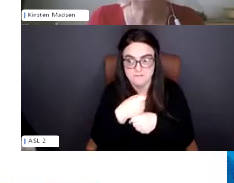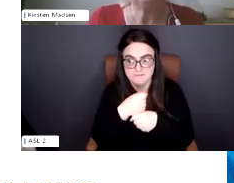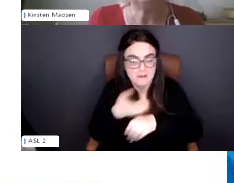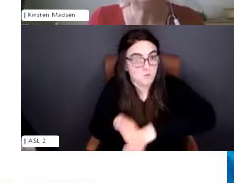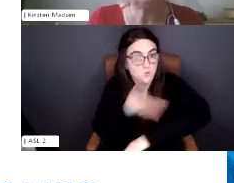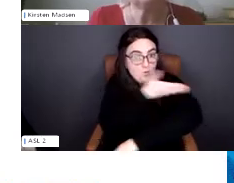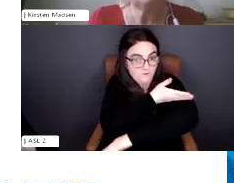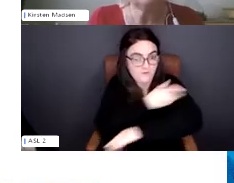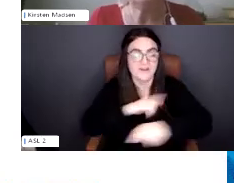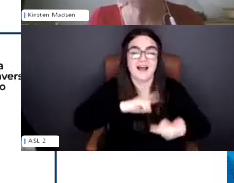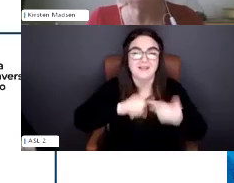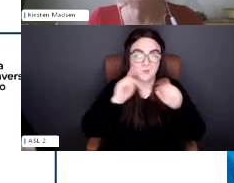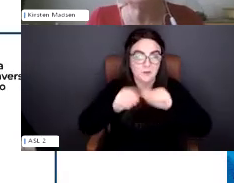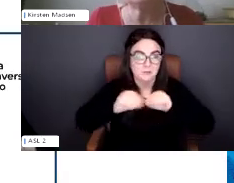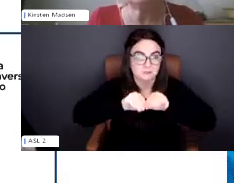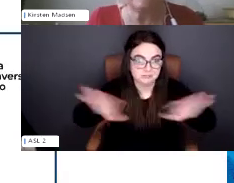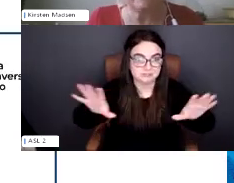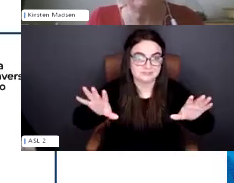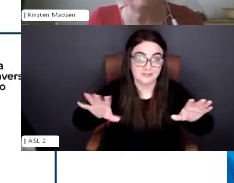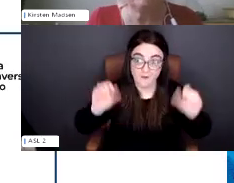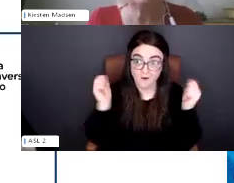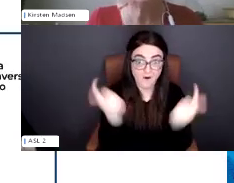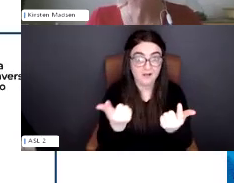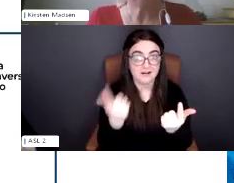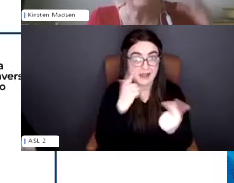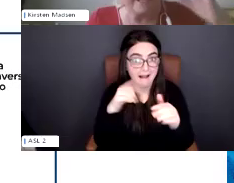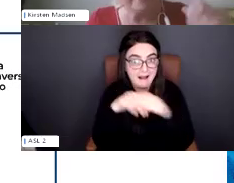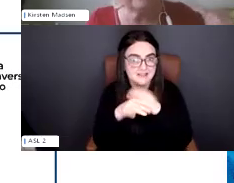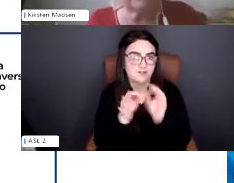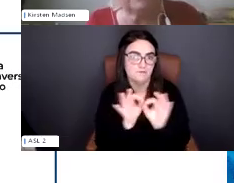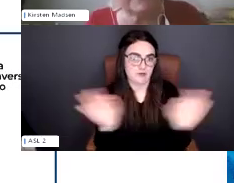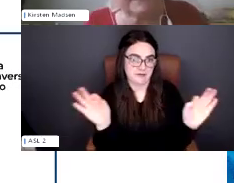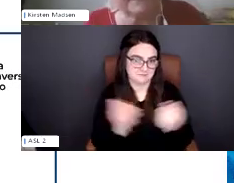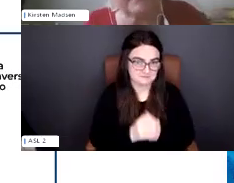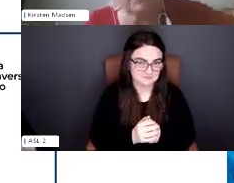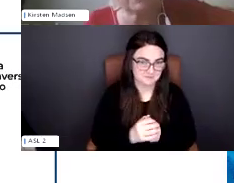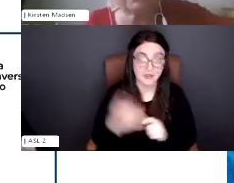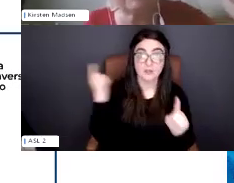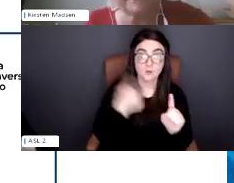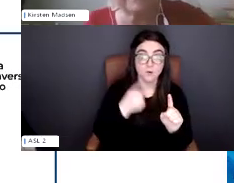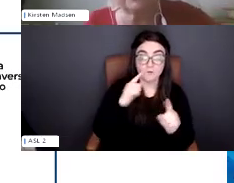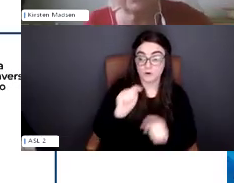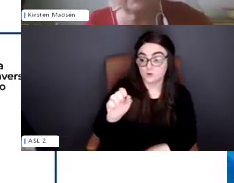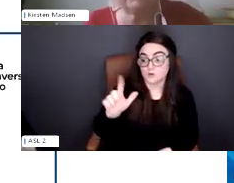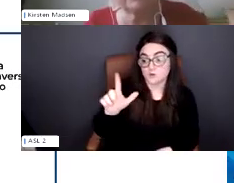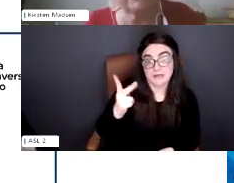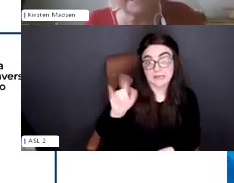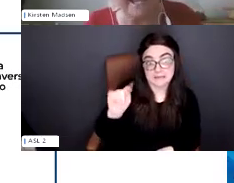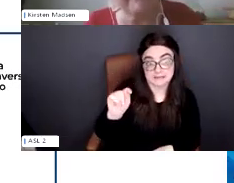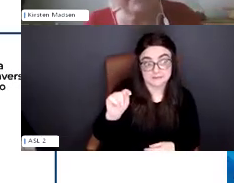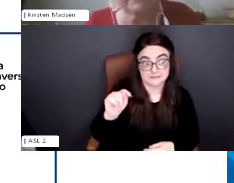So the toolkit itself, the aims of the toolkit itself are to prevent and target